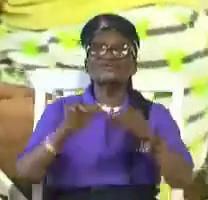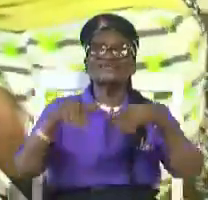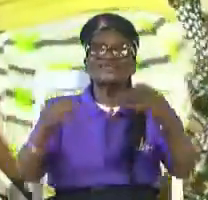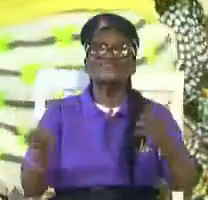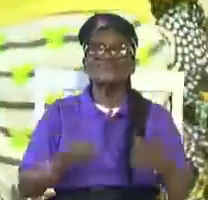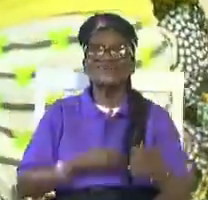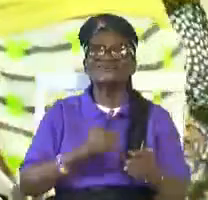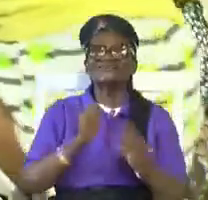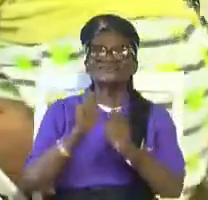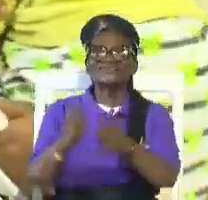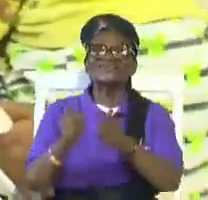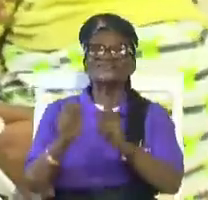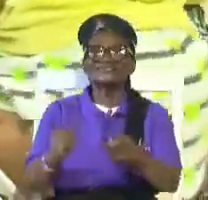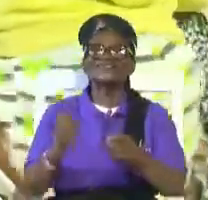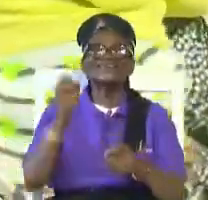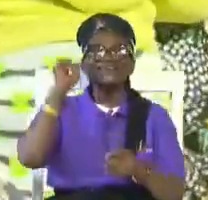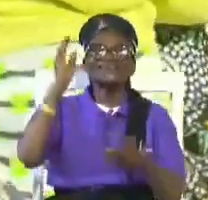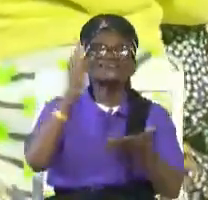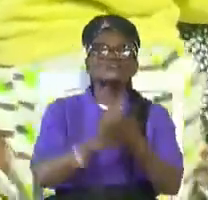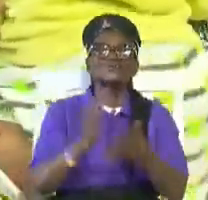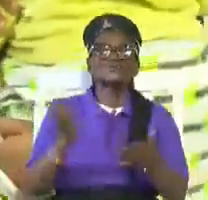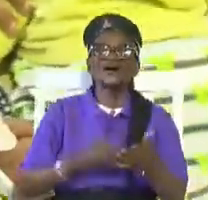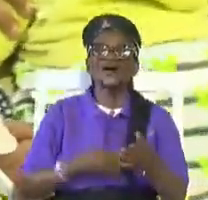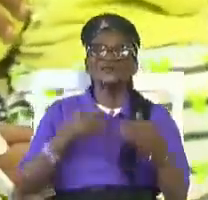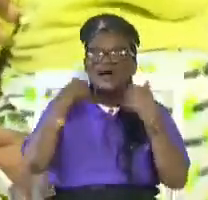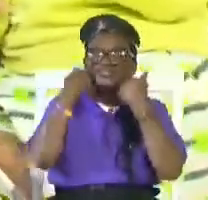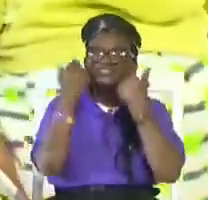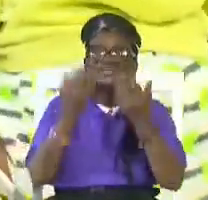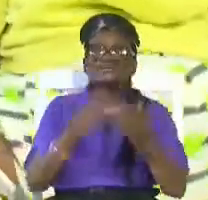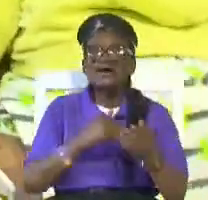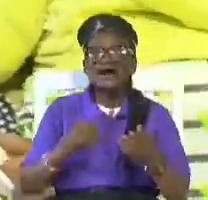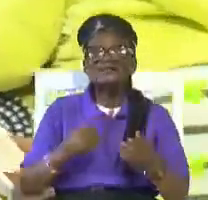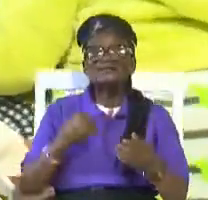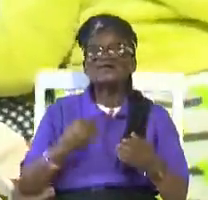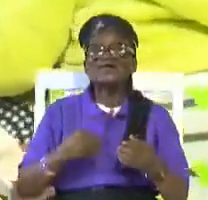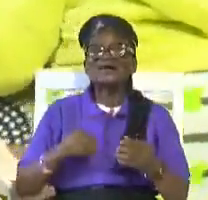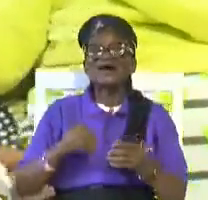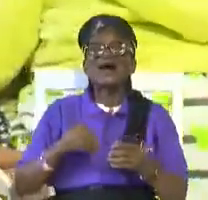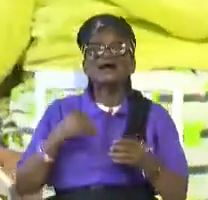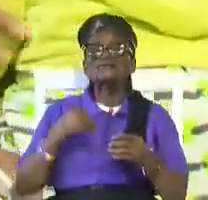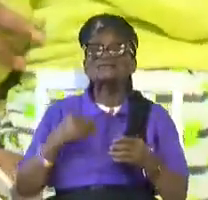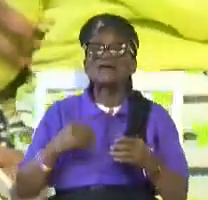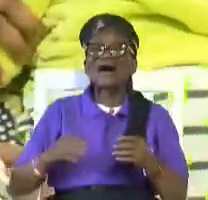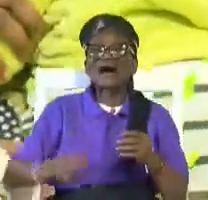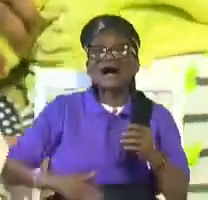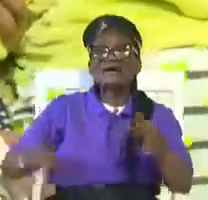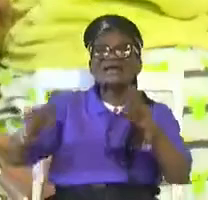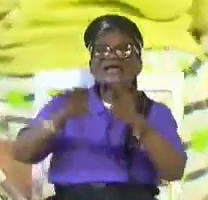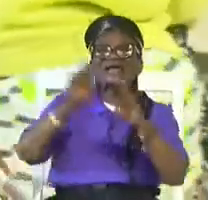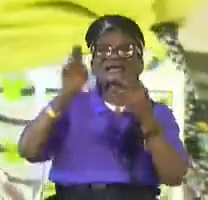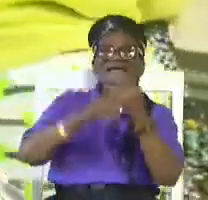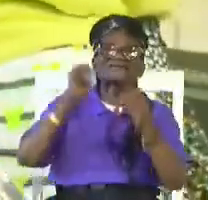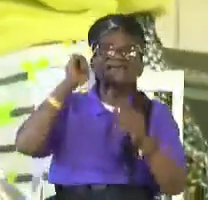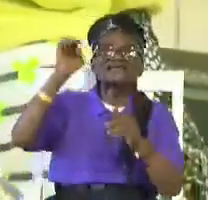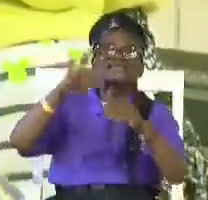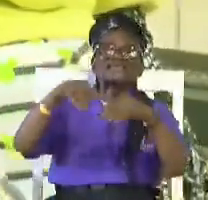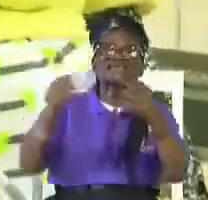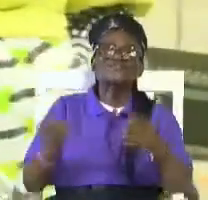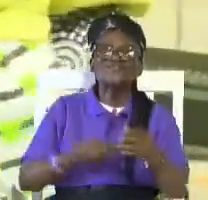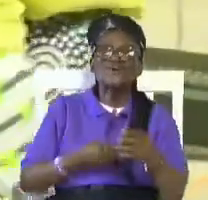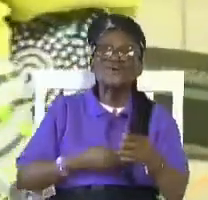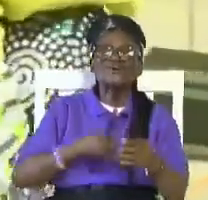made our reproach. He stopped our reproach. He stopped our barrenness. He stopped our stagnation. He gave us a joy. He gave